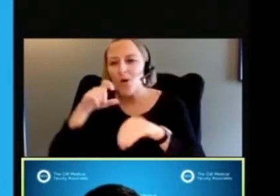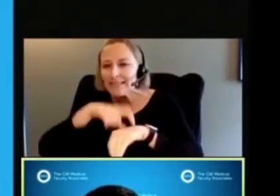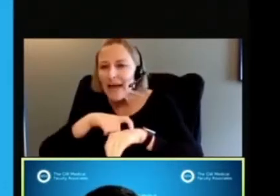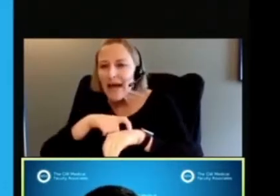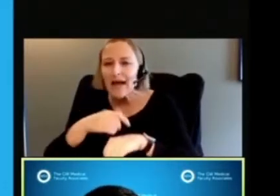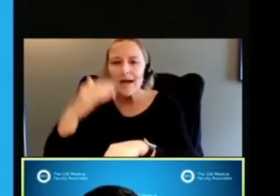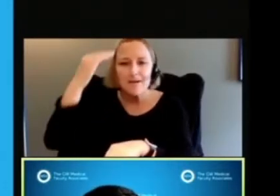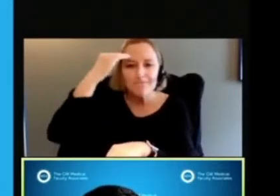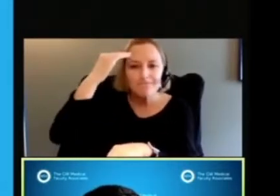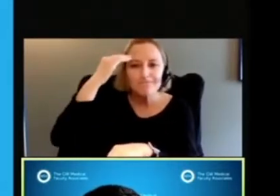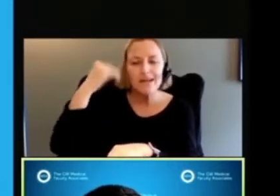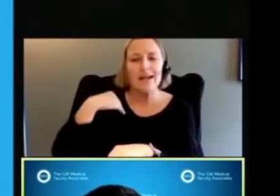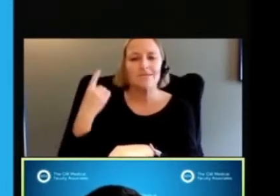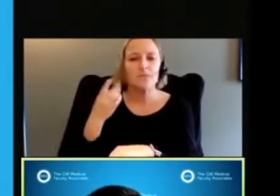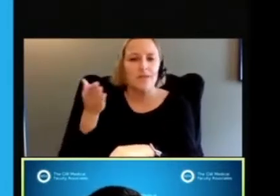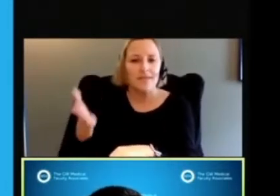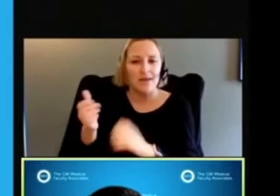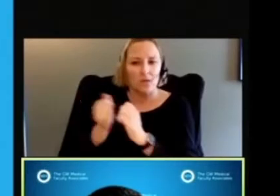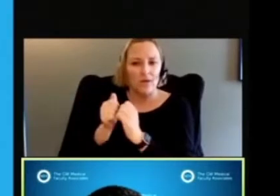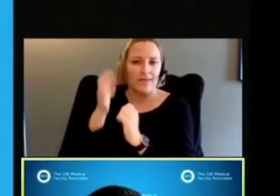there was very helpful.